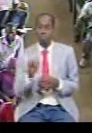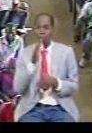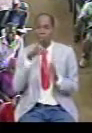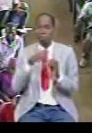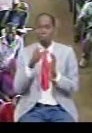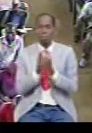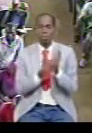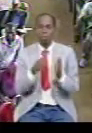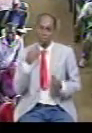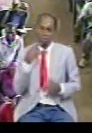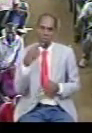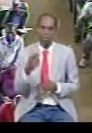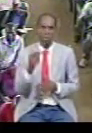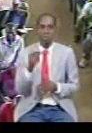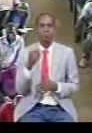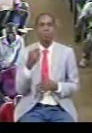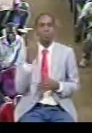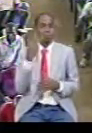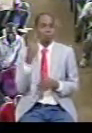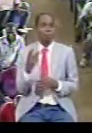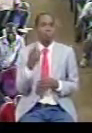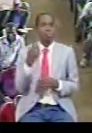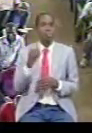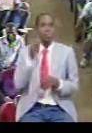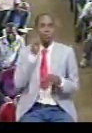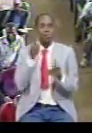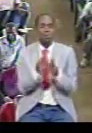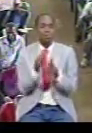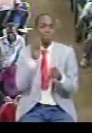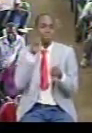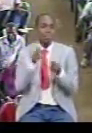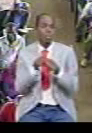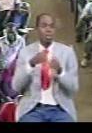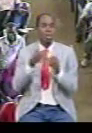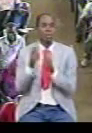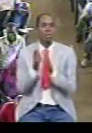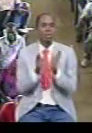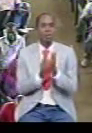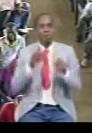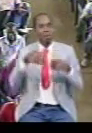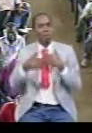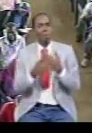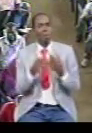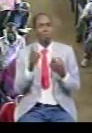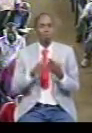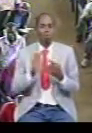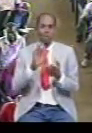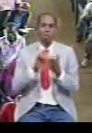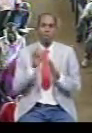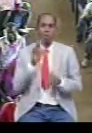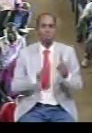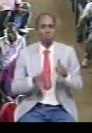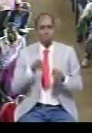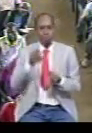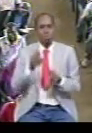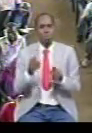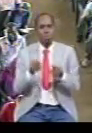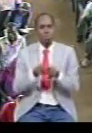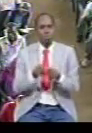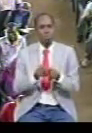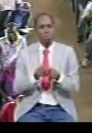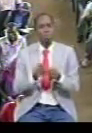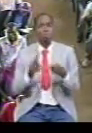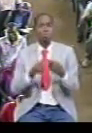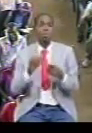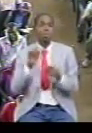back unto her people and unto her gods. Return thou after thy sister-in-law. And